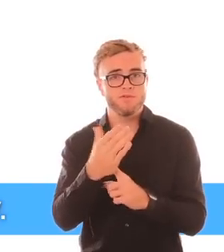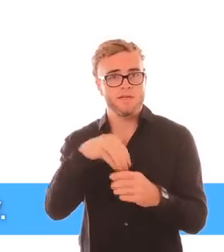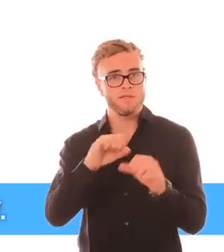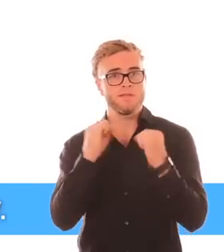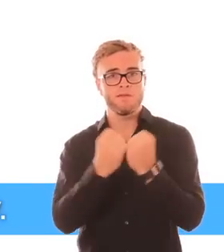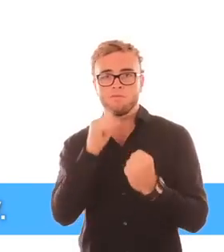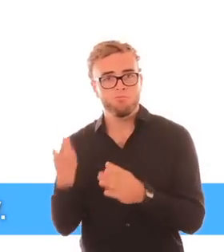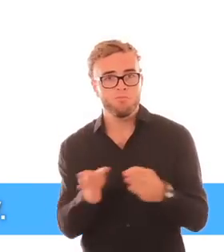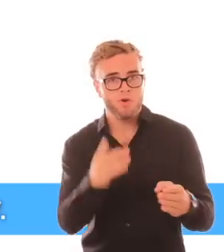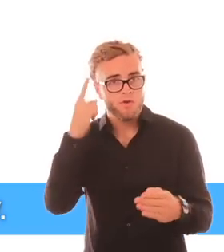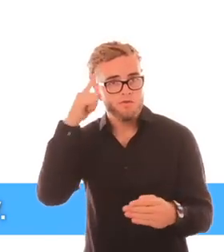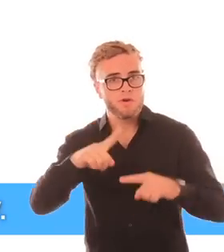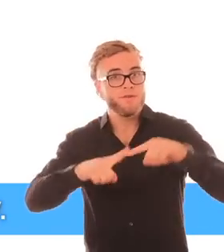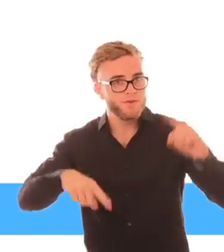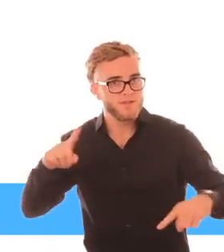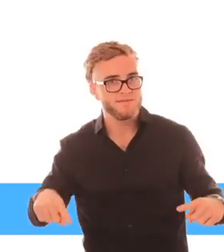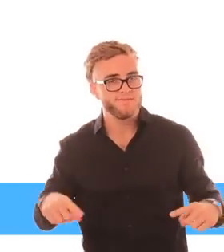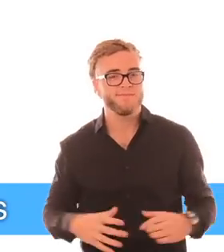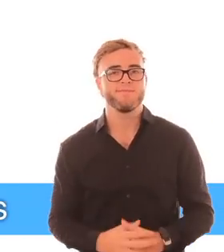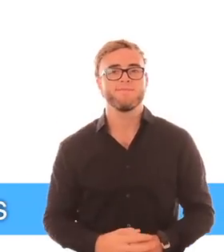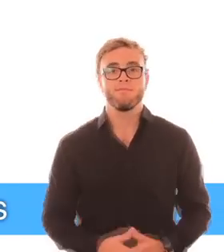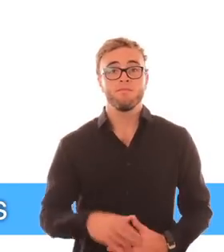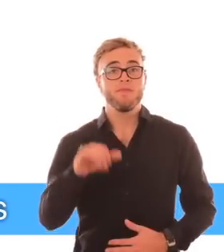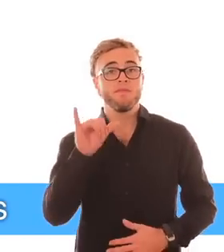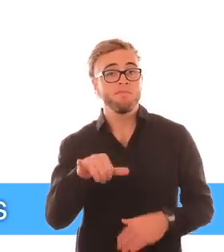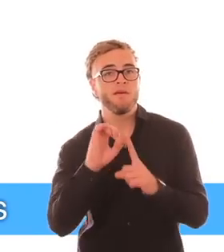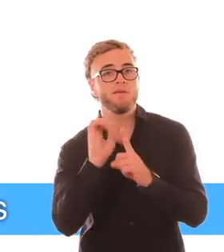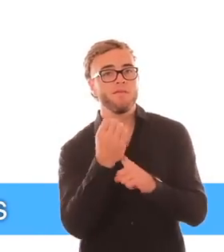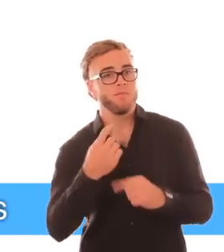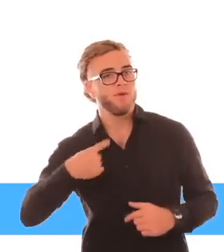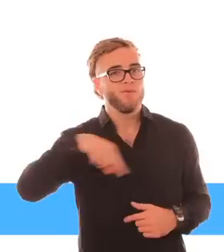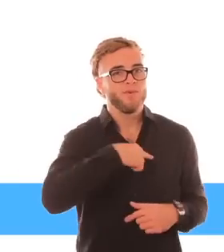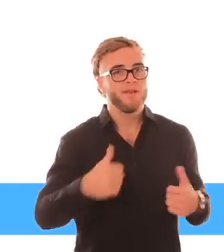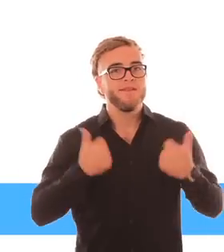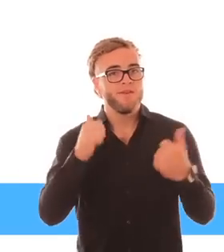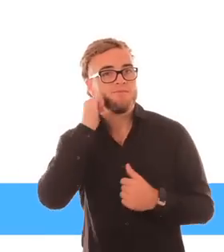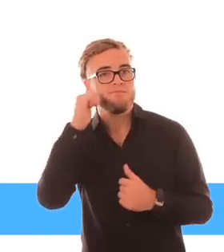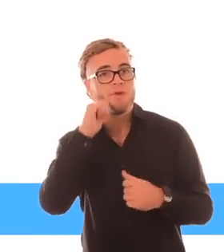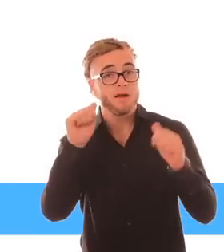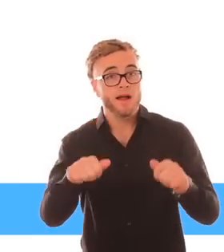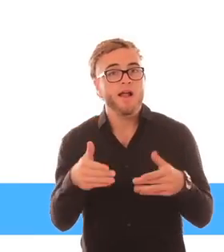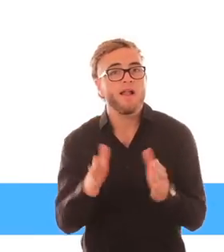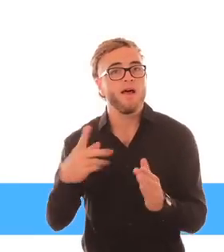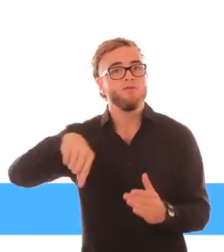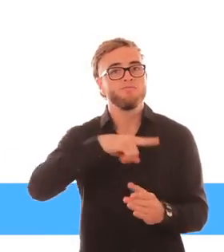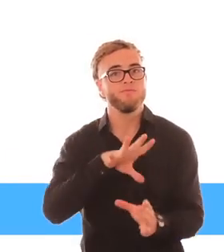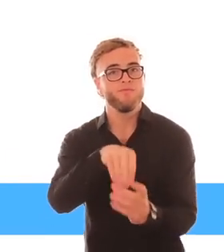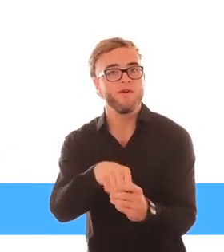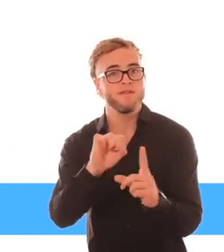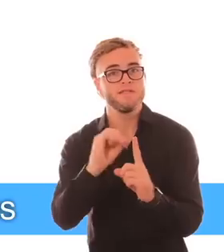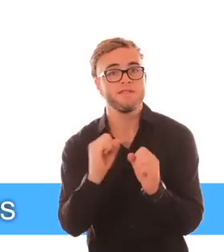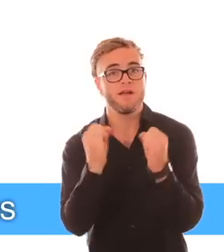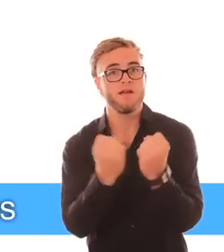in a society that is unprepared for diversity. The environment in which we live can allow us to participate in society or exclude